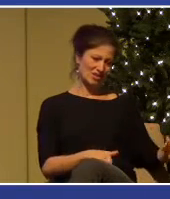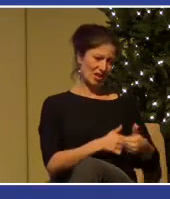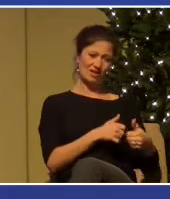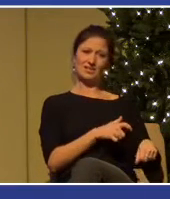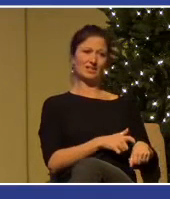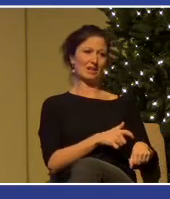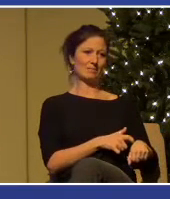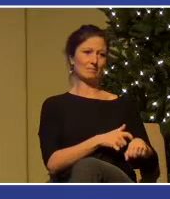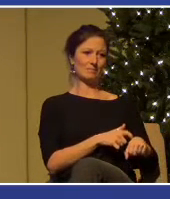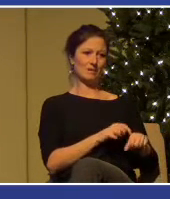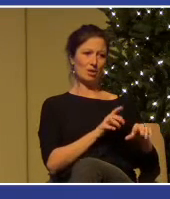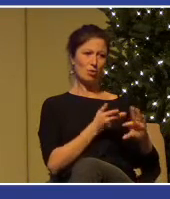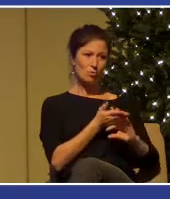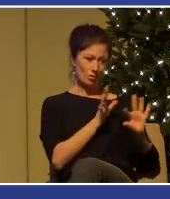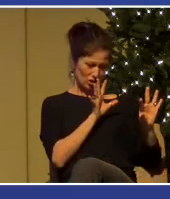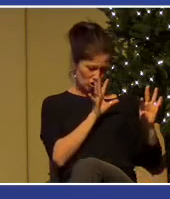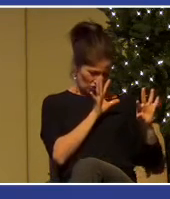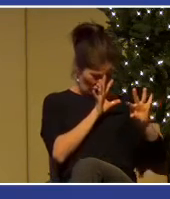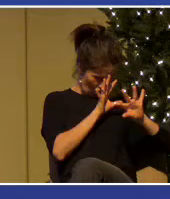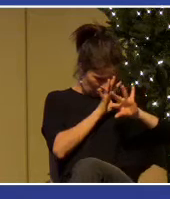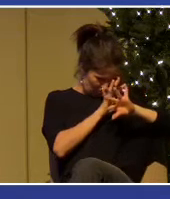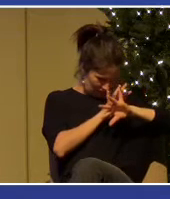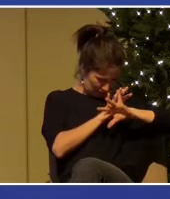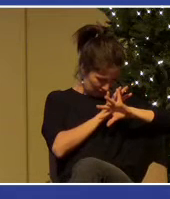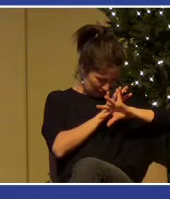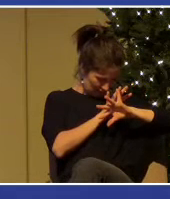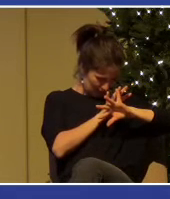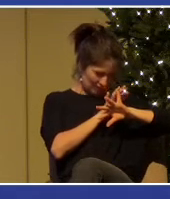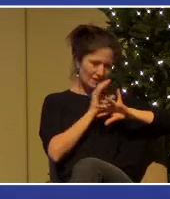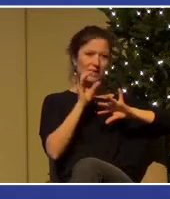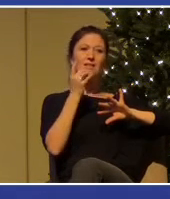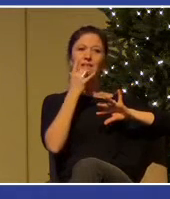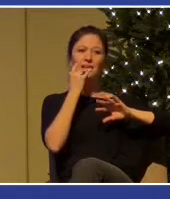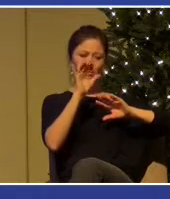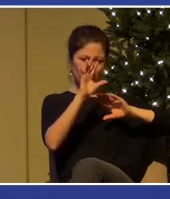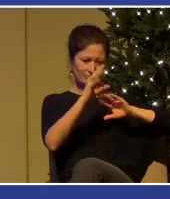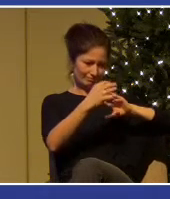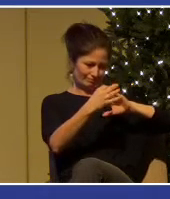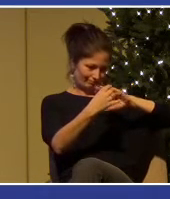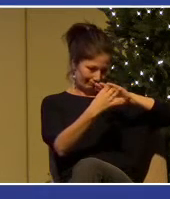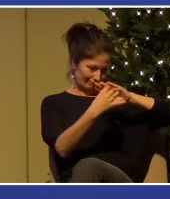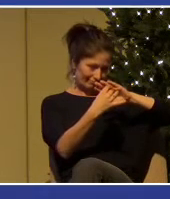often in the darkness that the light dawns.